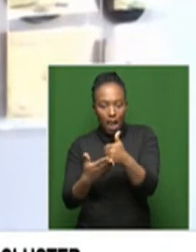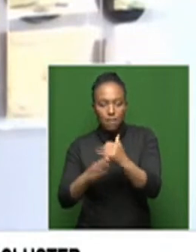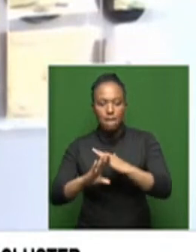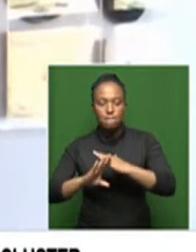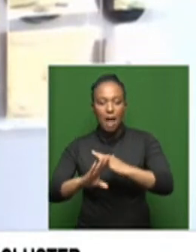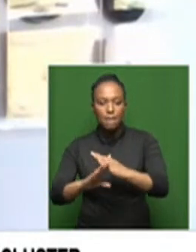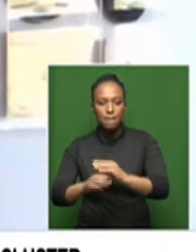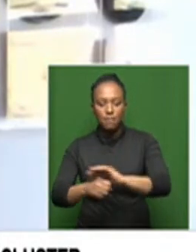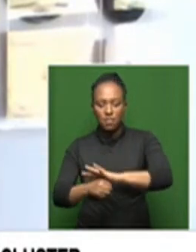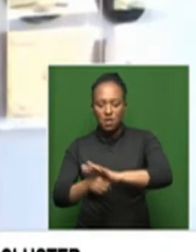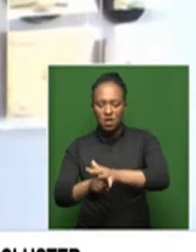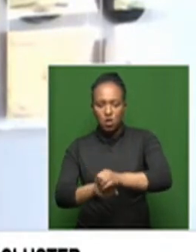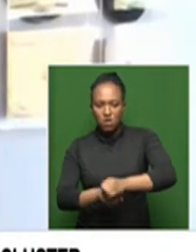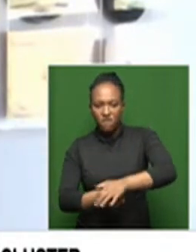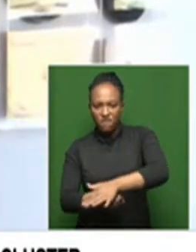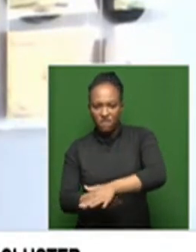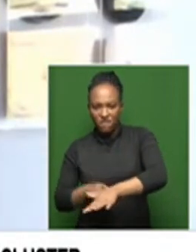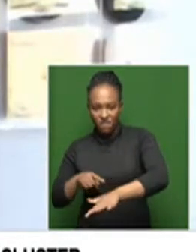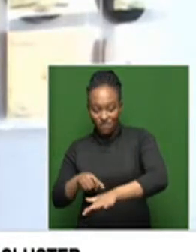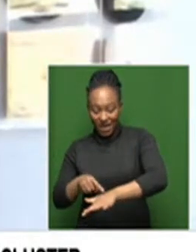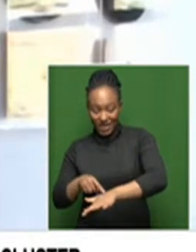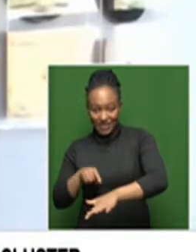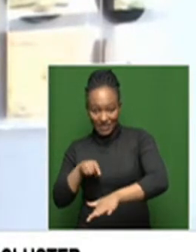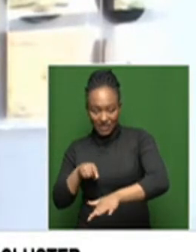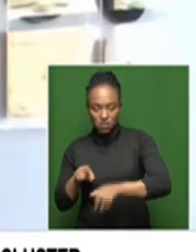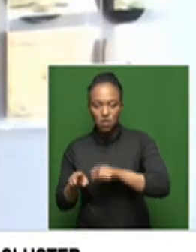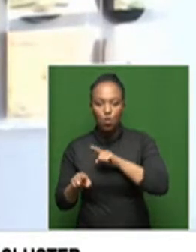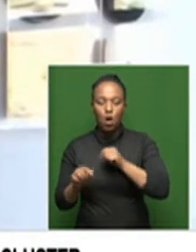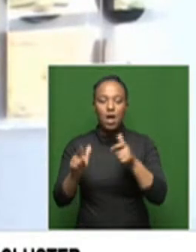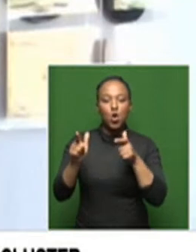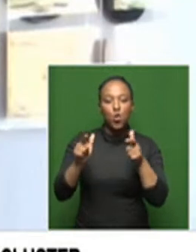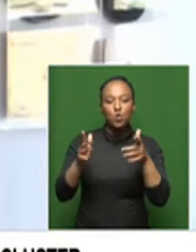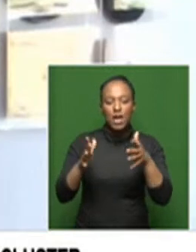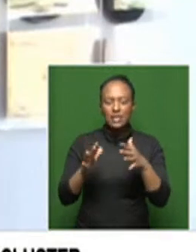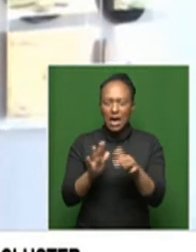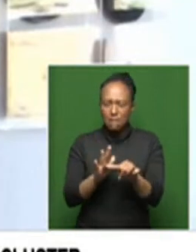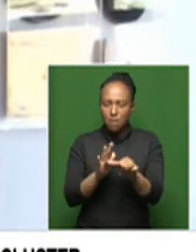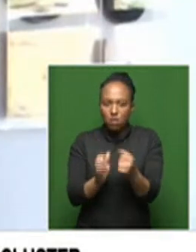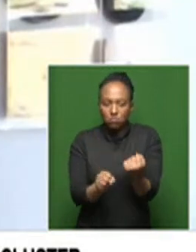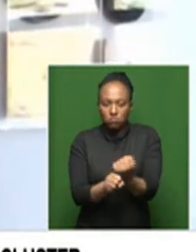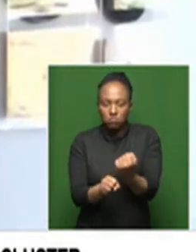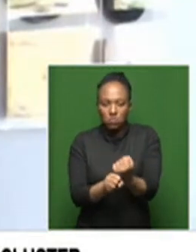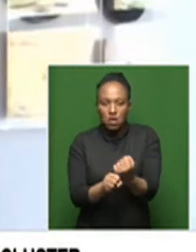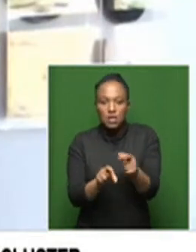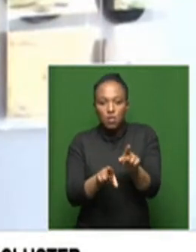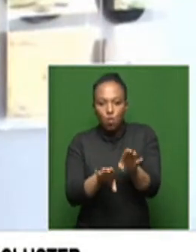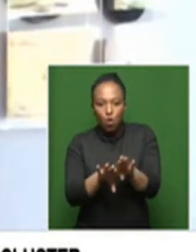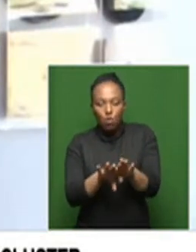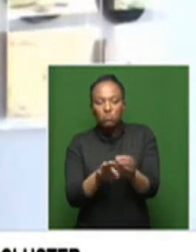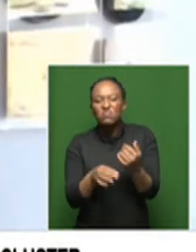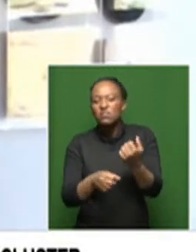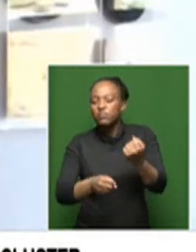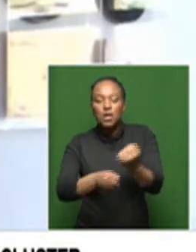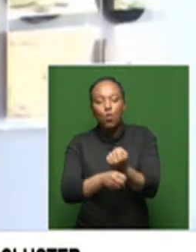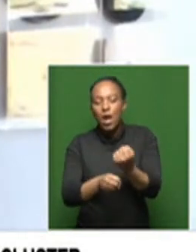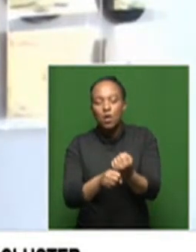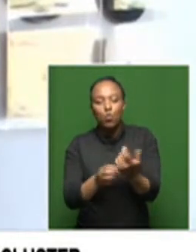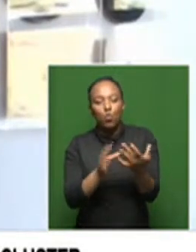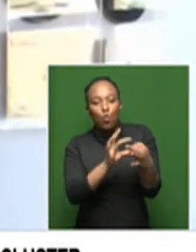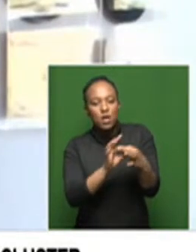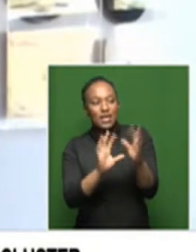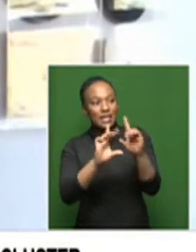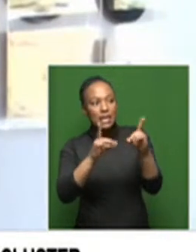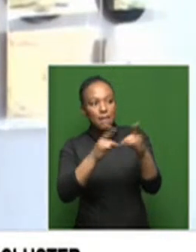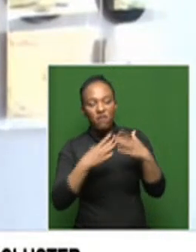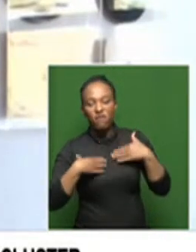that comes to the next very important thing that the regulator does and is doing with the Department of Health and with specialized committees. And